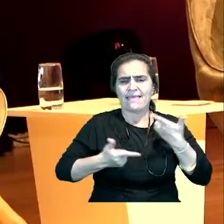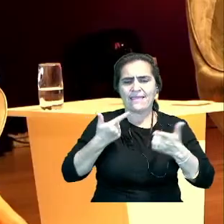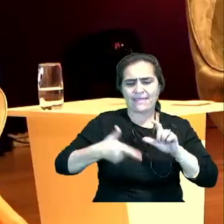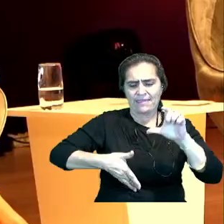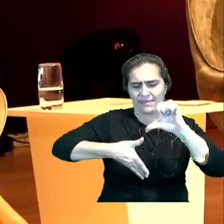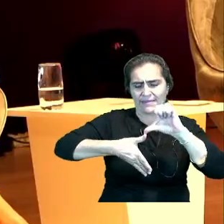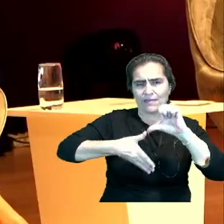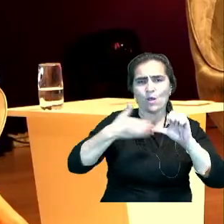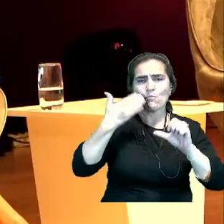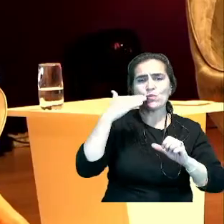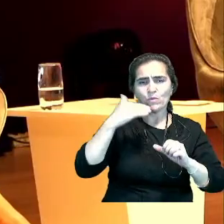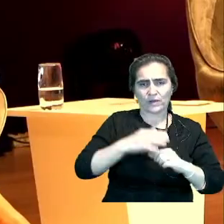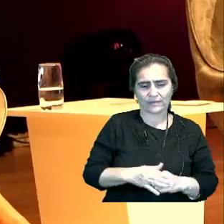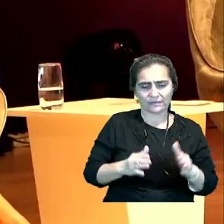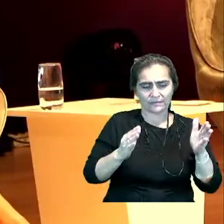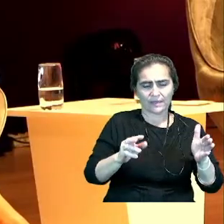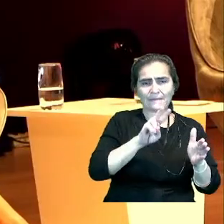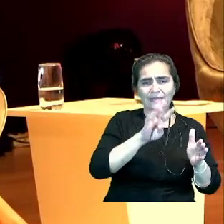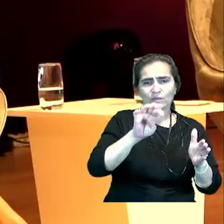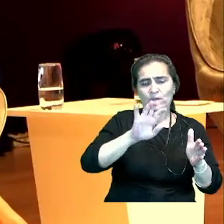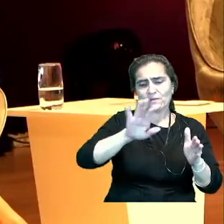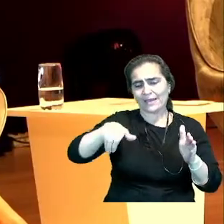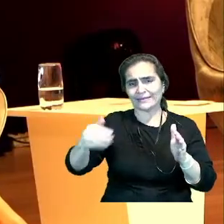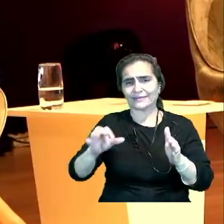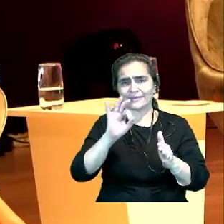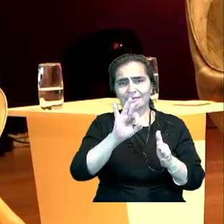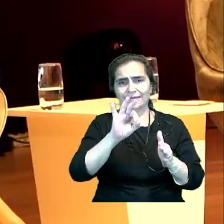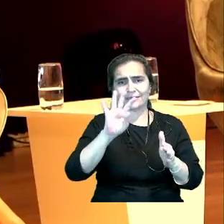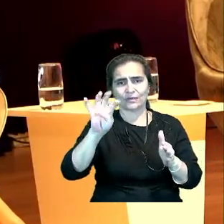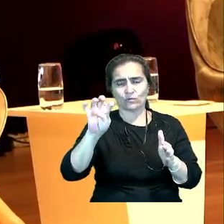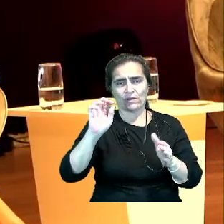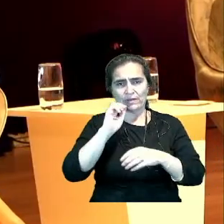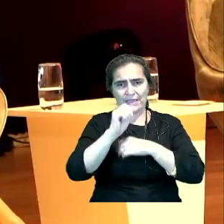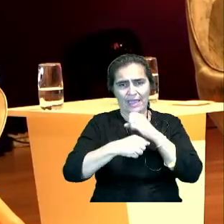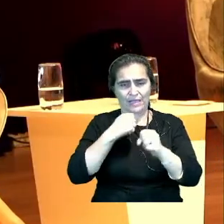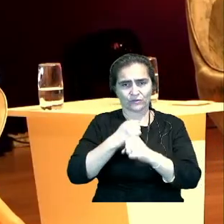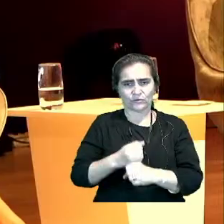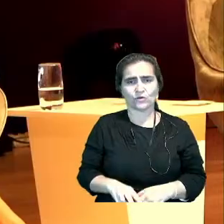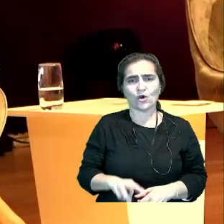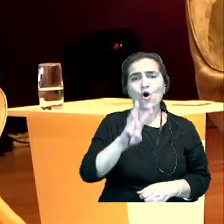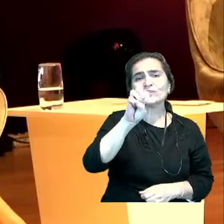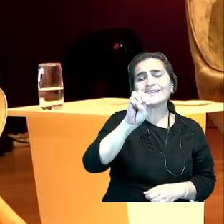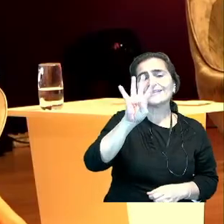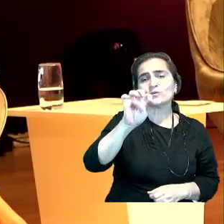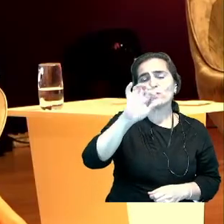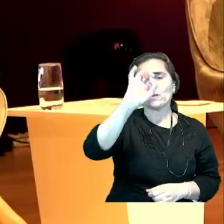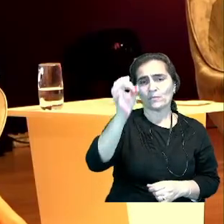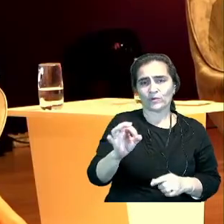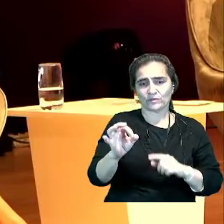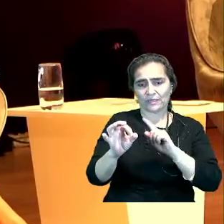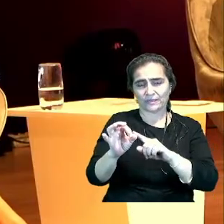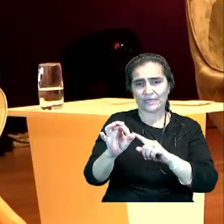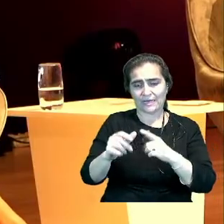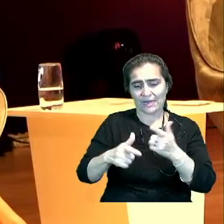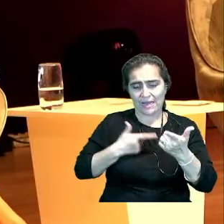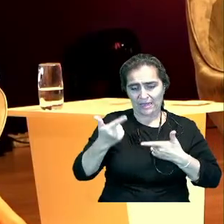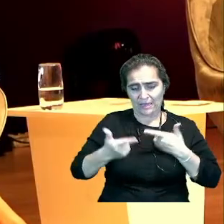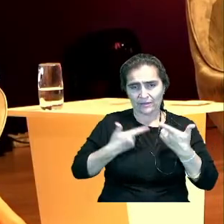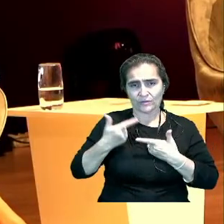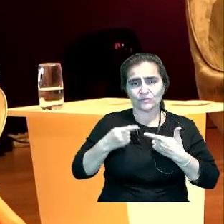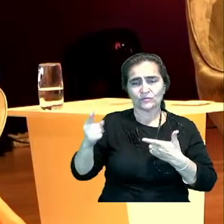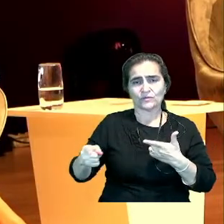results. Women, it's mostly women, over 50% that are entrepreneurs. Entrepreneurs between 20 and 29 is the most common age